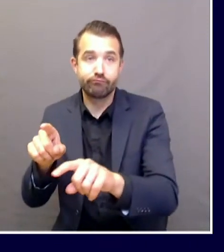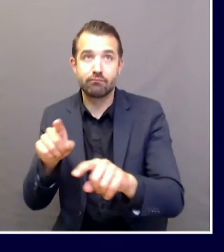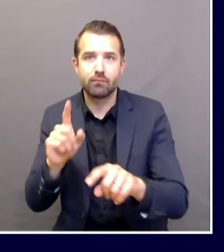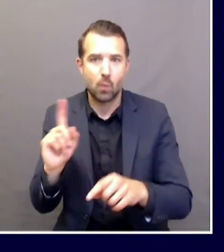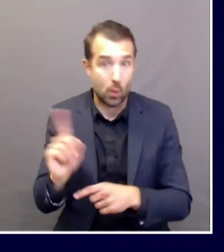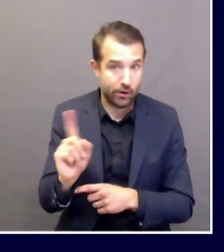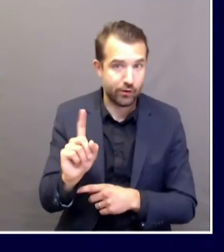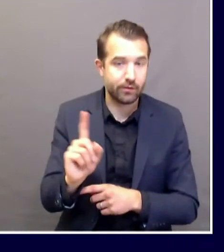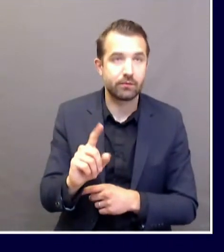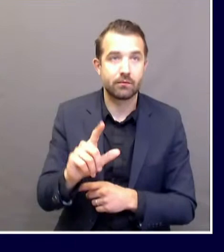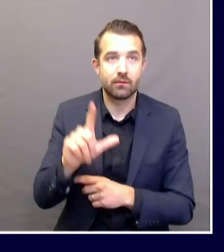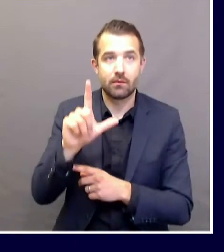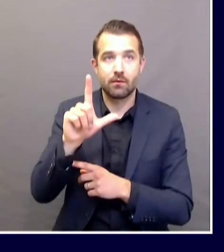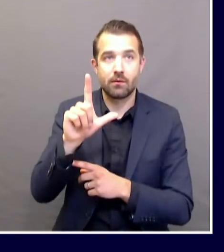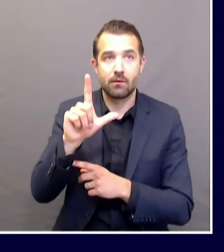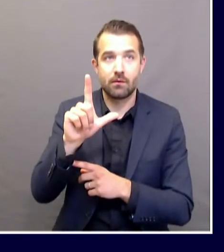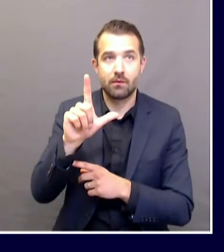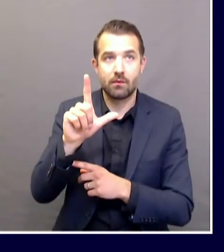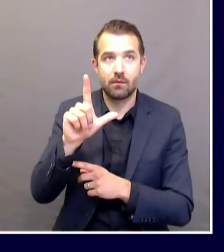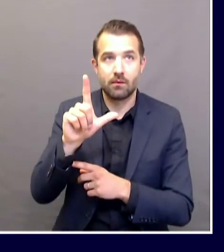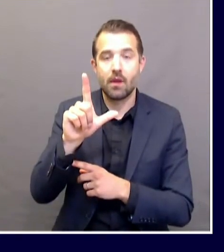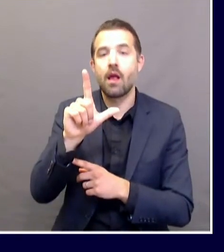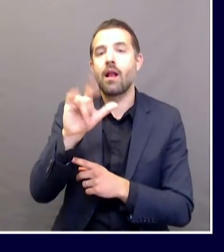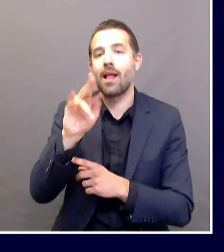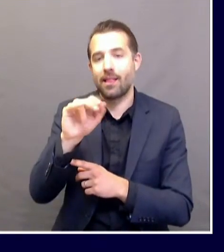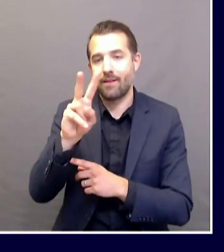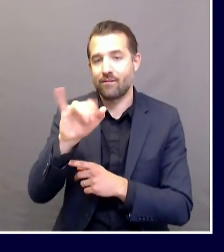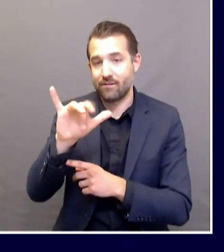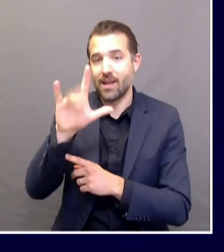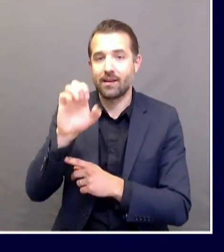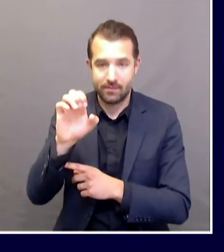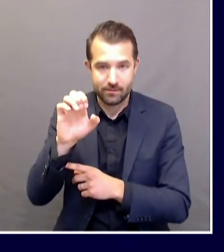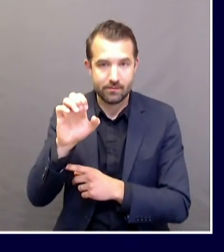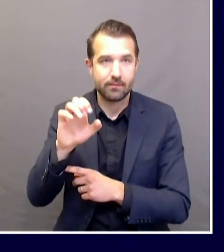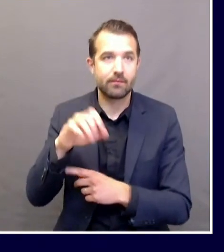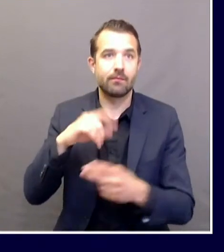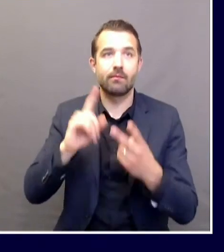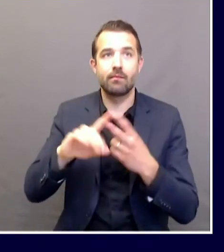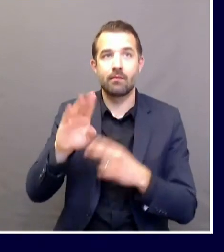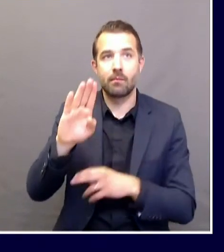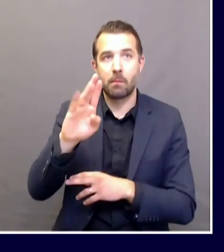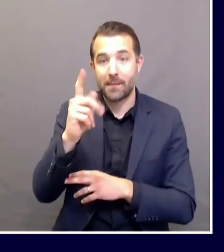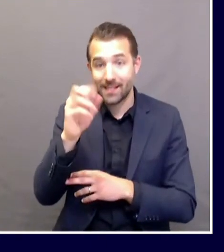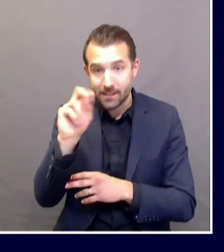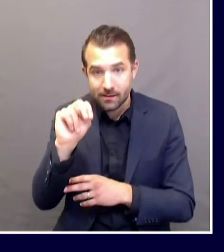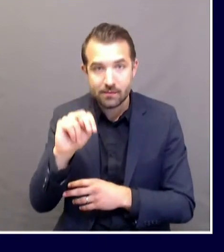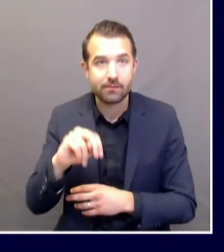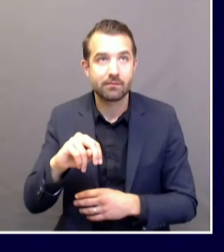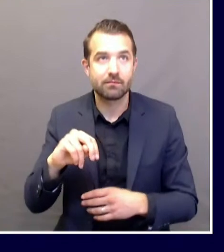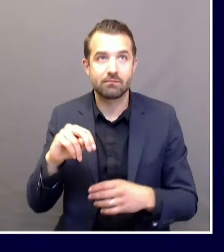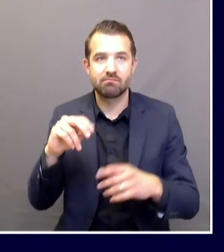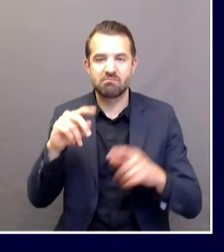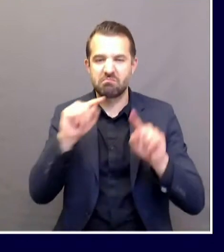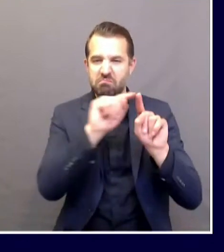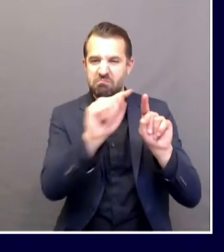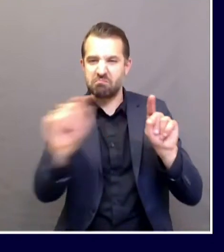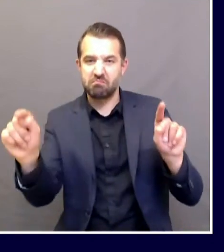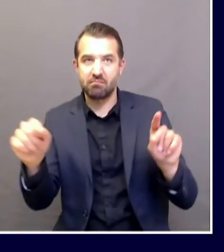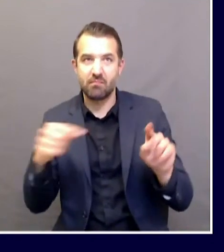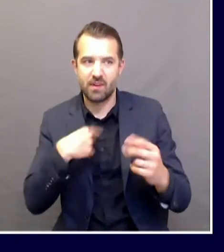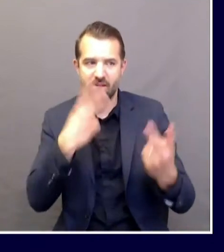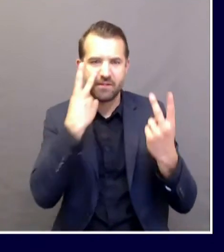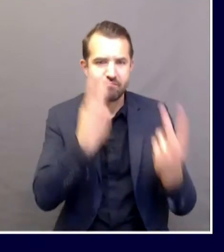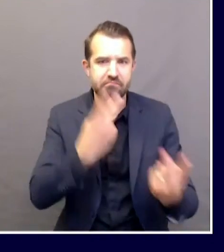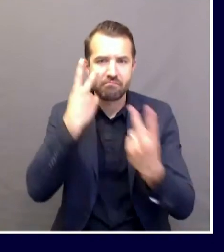the paragon of efficiency. So I'm really excited to be able to support EMS clinicians in getting shots into arms. The thing